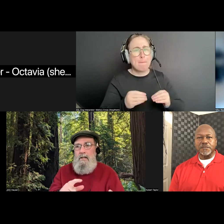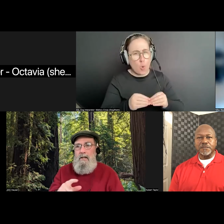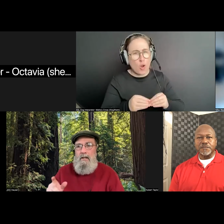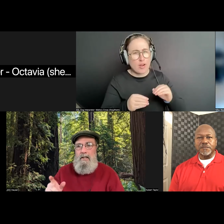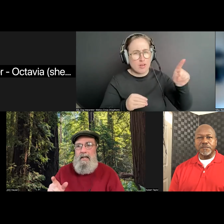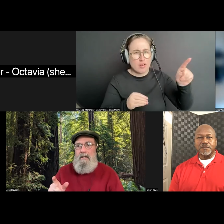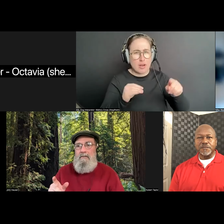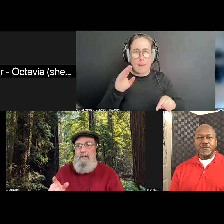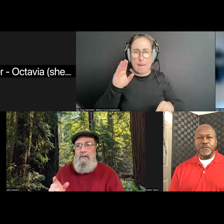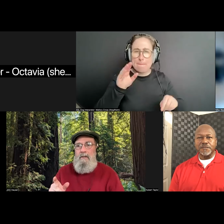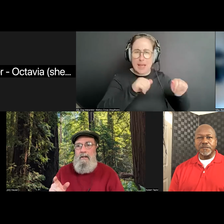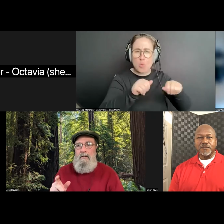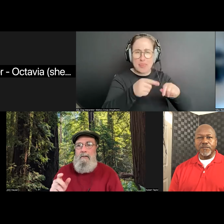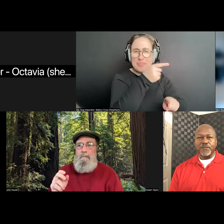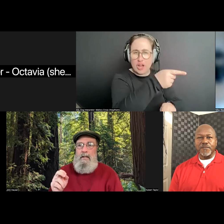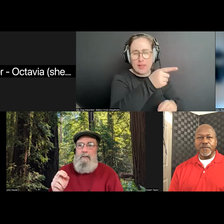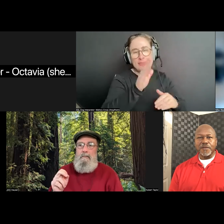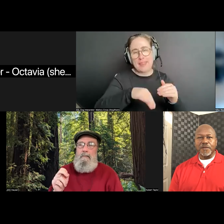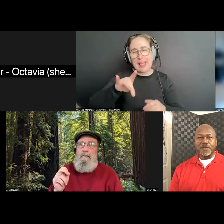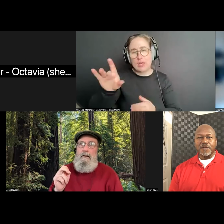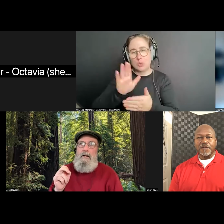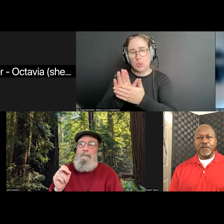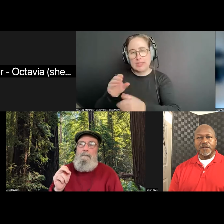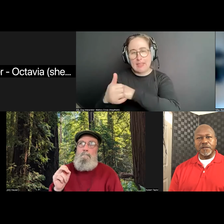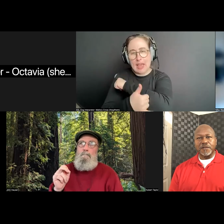schools in the county do.